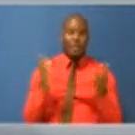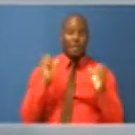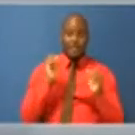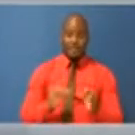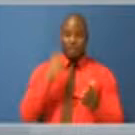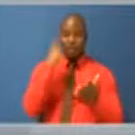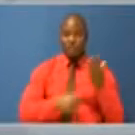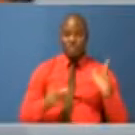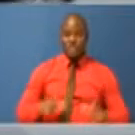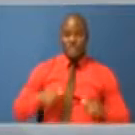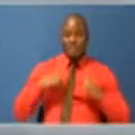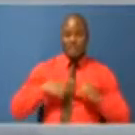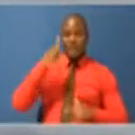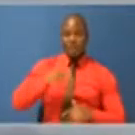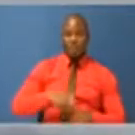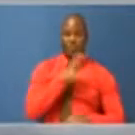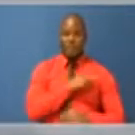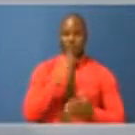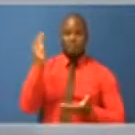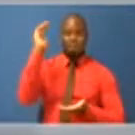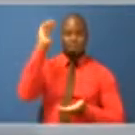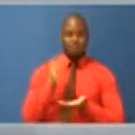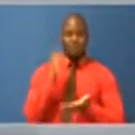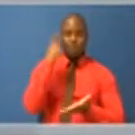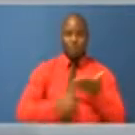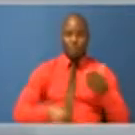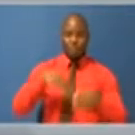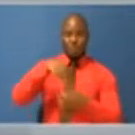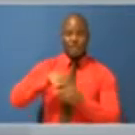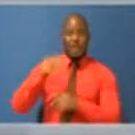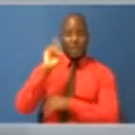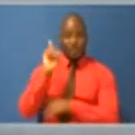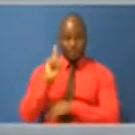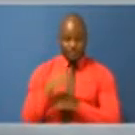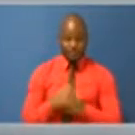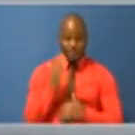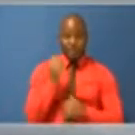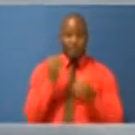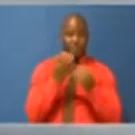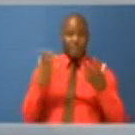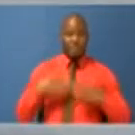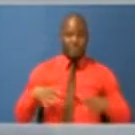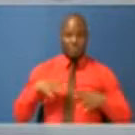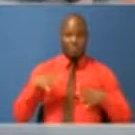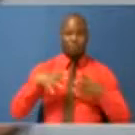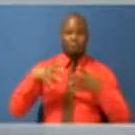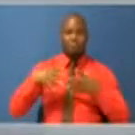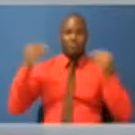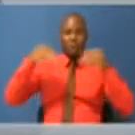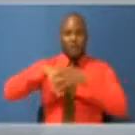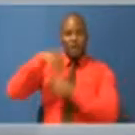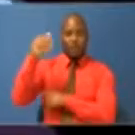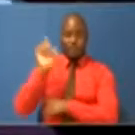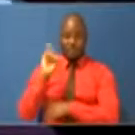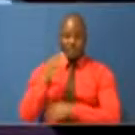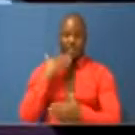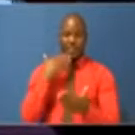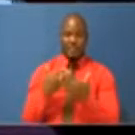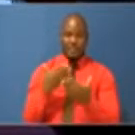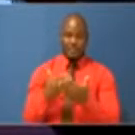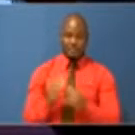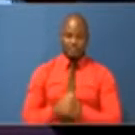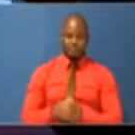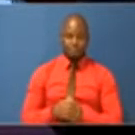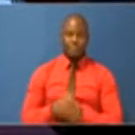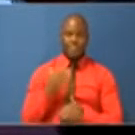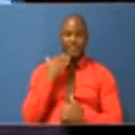even the cost of living is low and it will bring down the cost of living in nairobi because a lot of people will move out thank you that's how i look